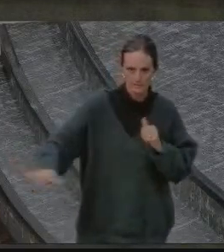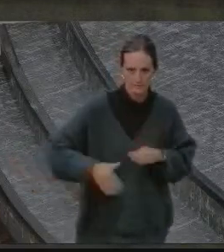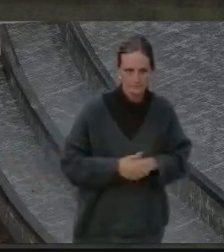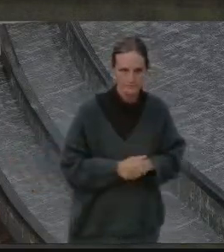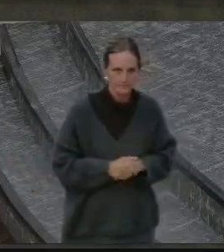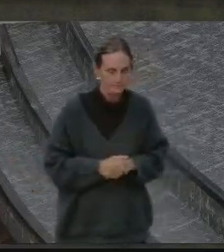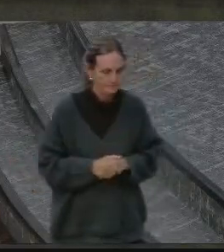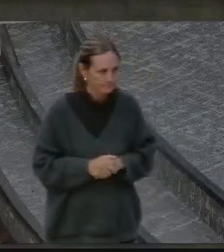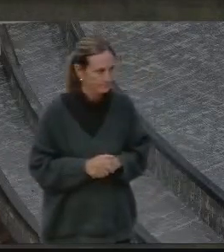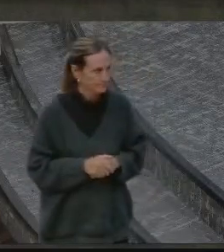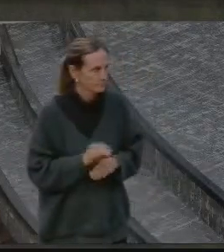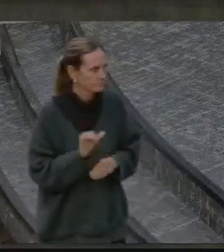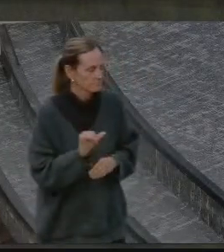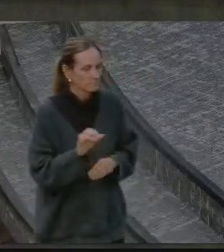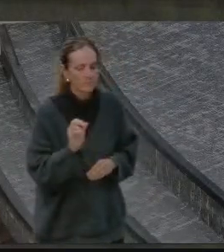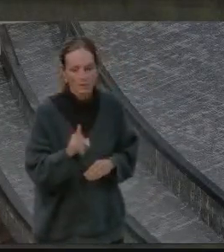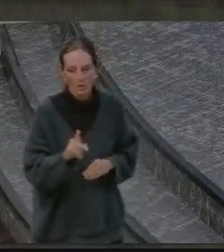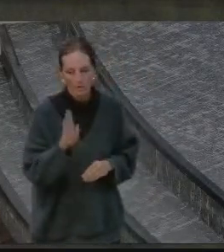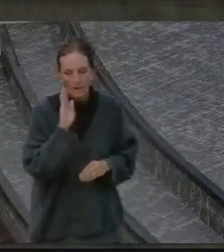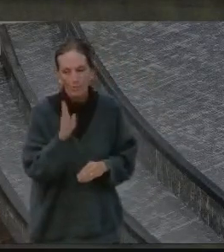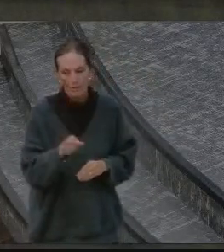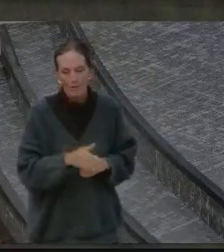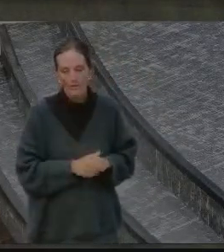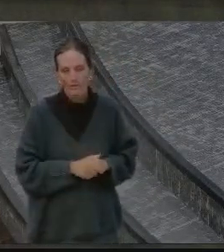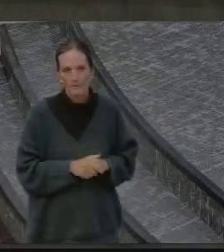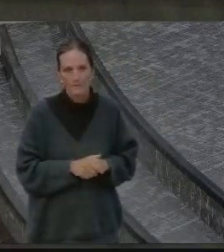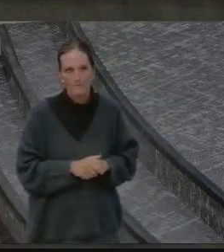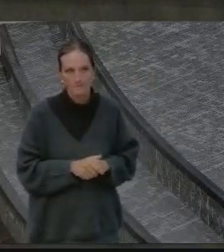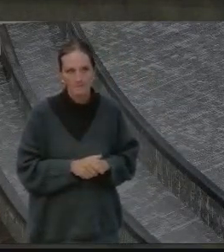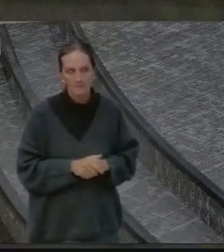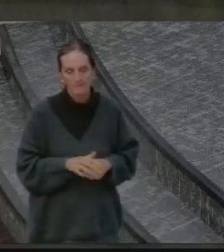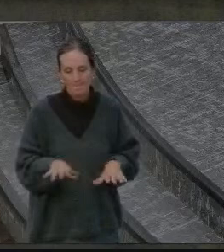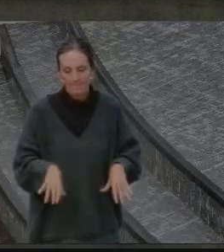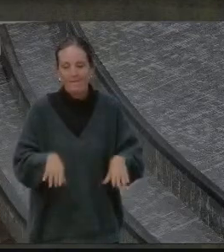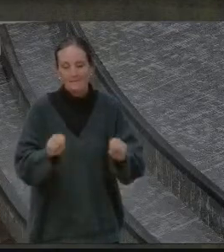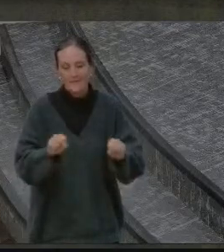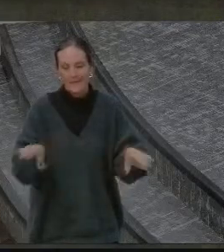I think, so we'll definitely, we'll take action